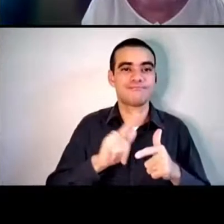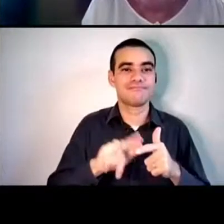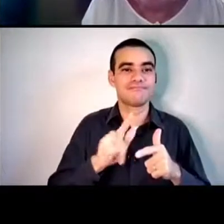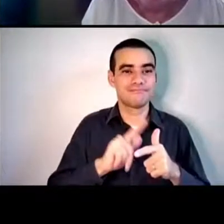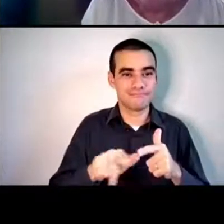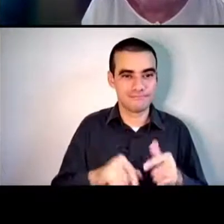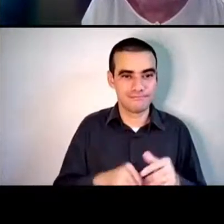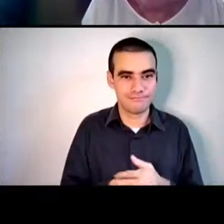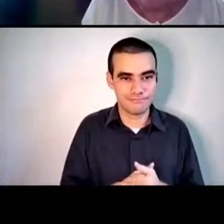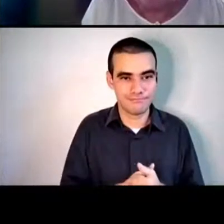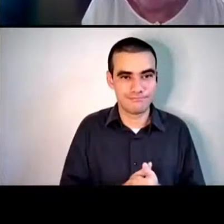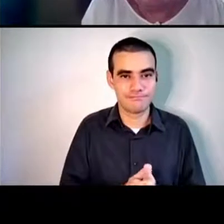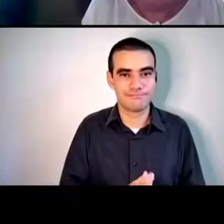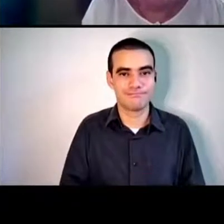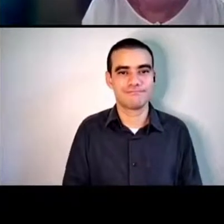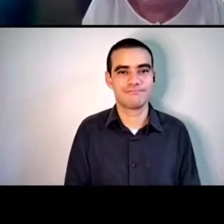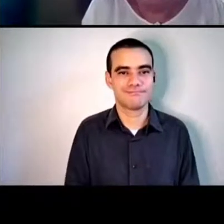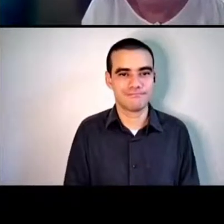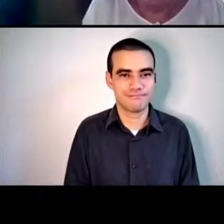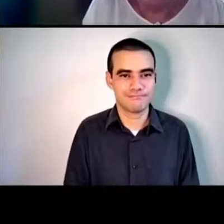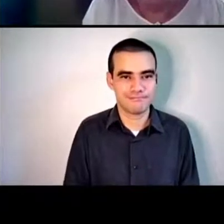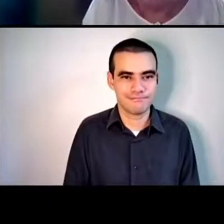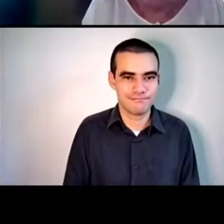from the size of Brazil, actually.